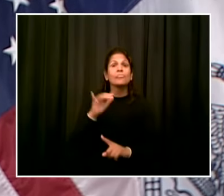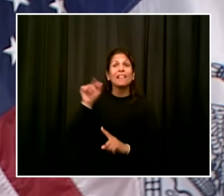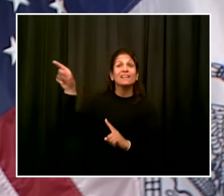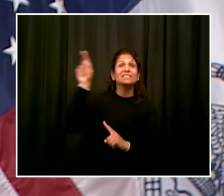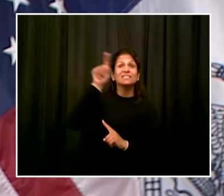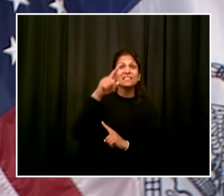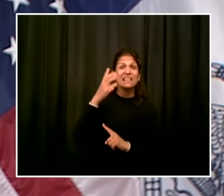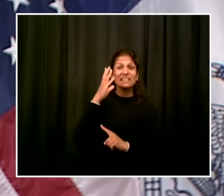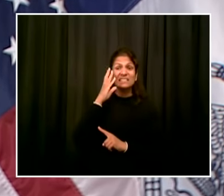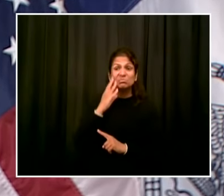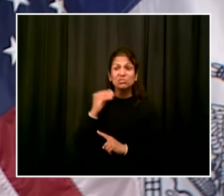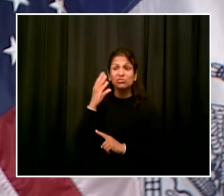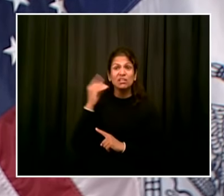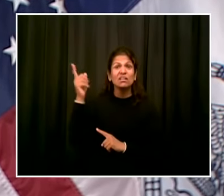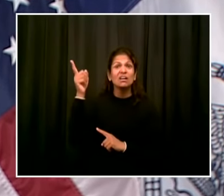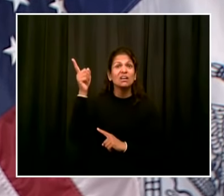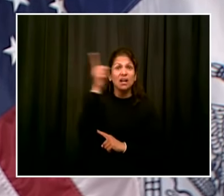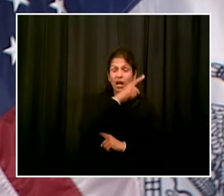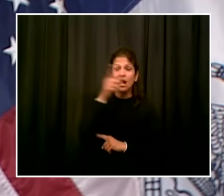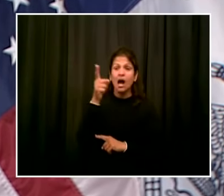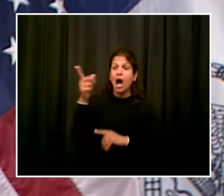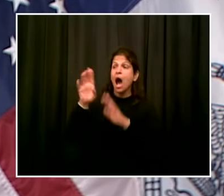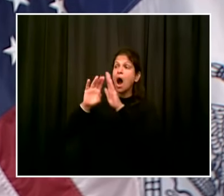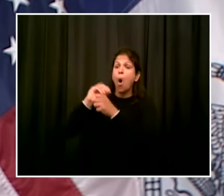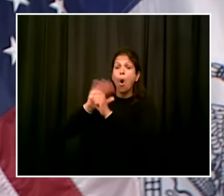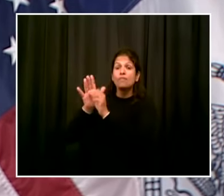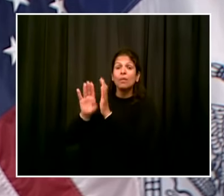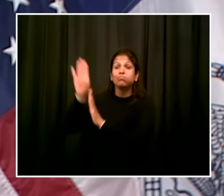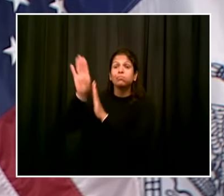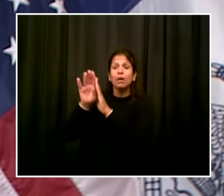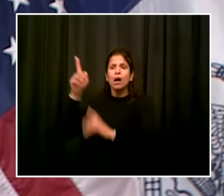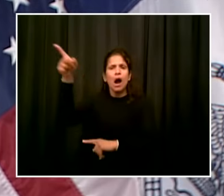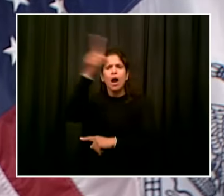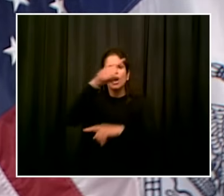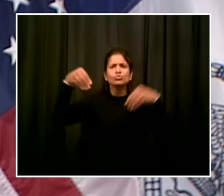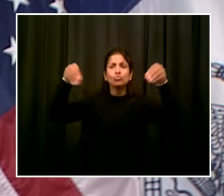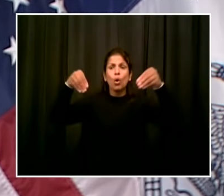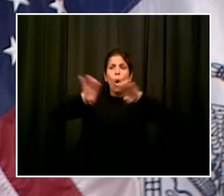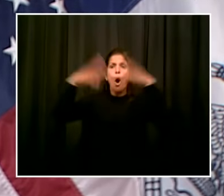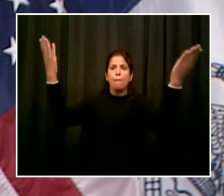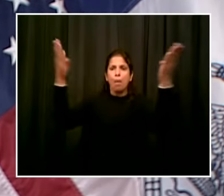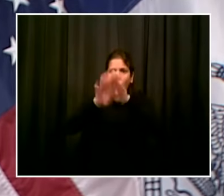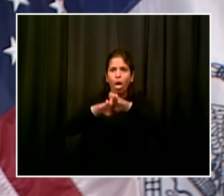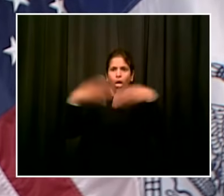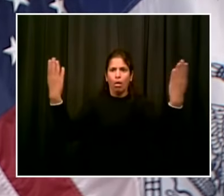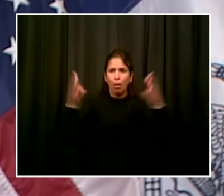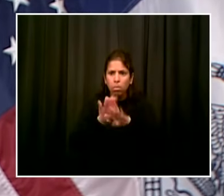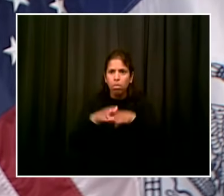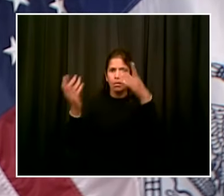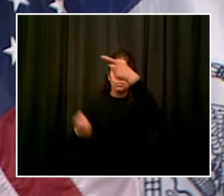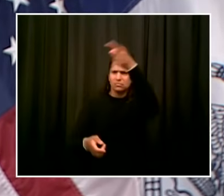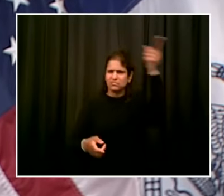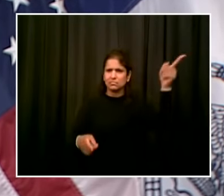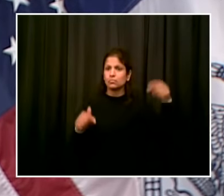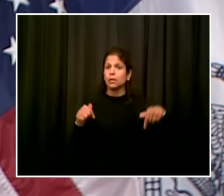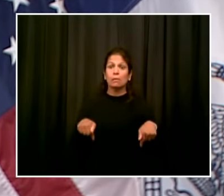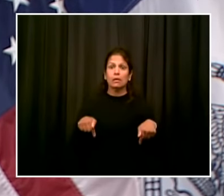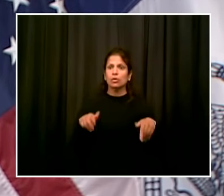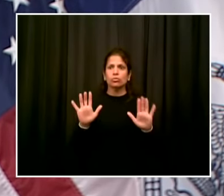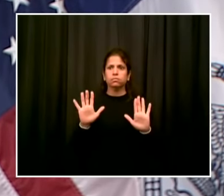approach that the mayor has laid out about being as cautious as possible, while we recognize it doesn't provide the certainty that people